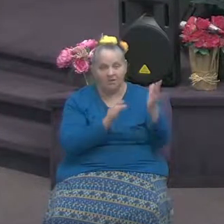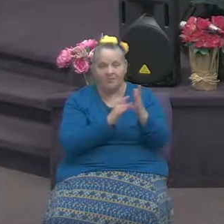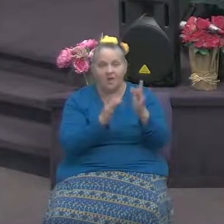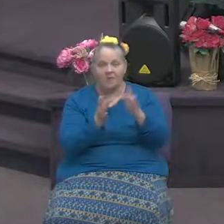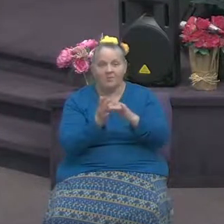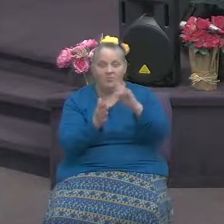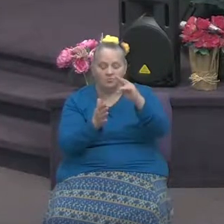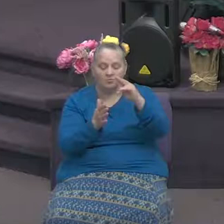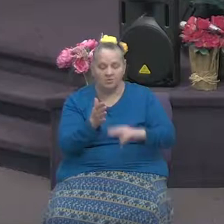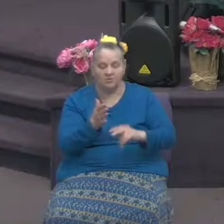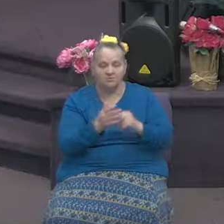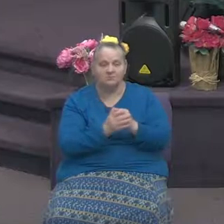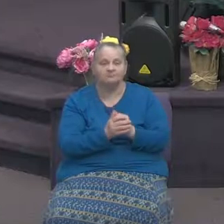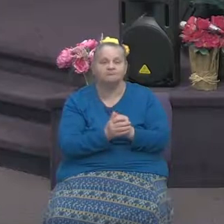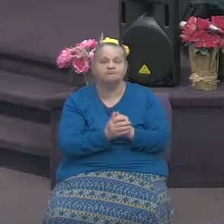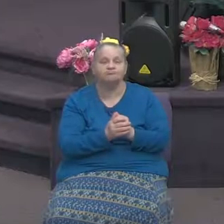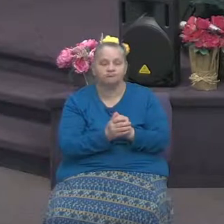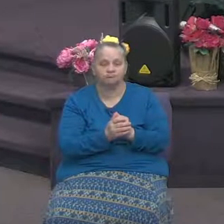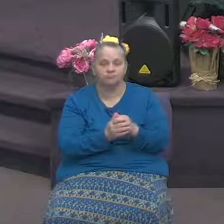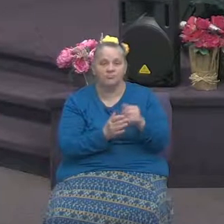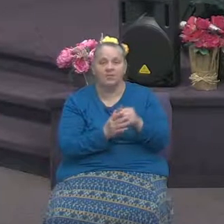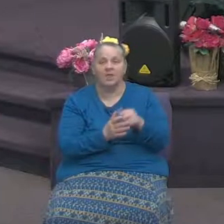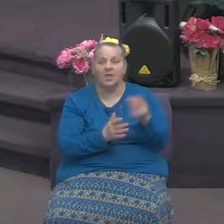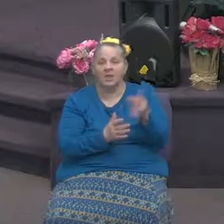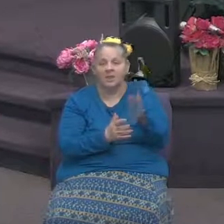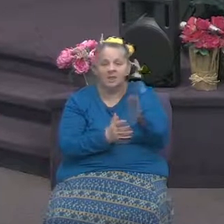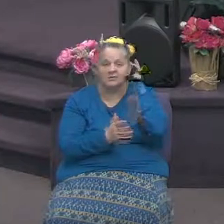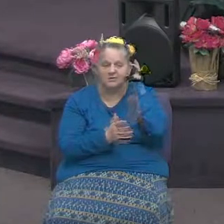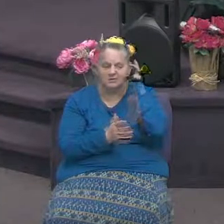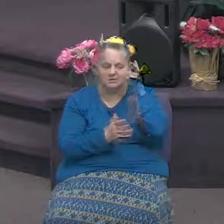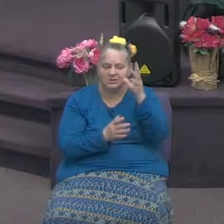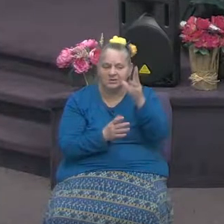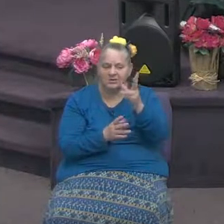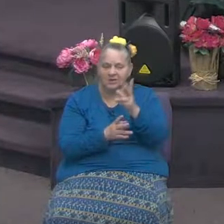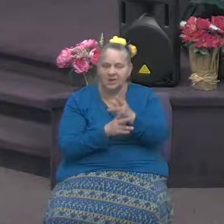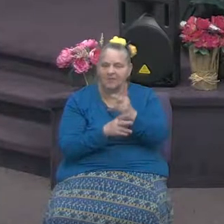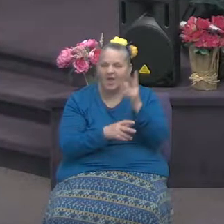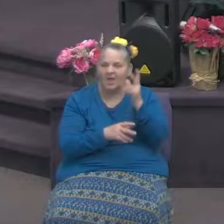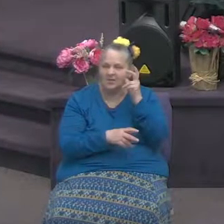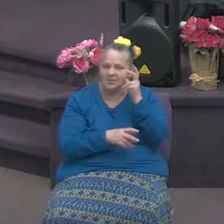Bible reads as such, and listen to this very carefully.